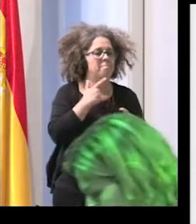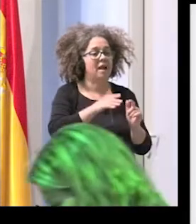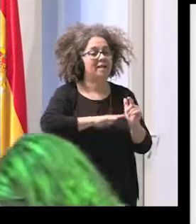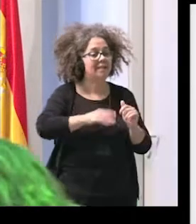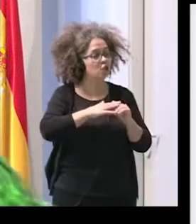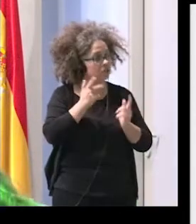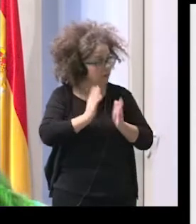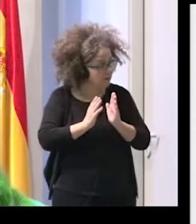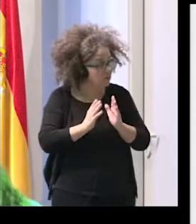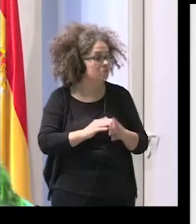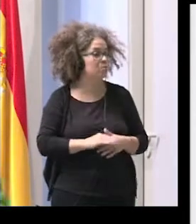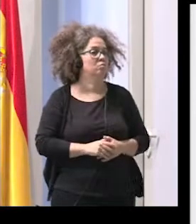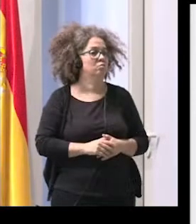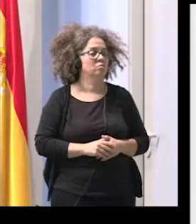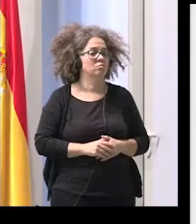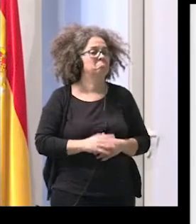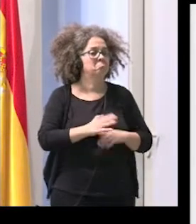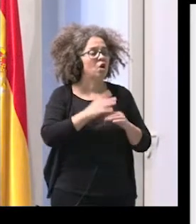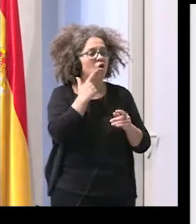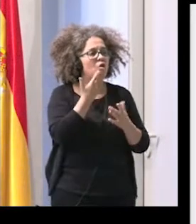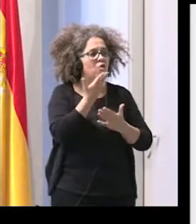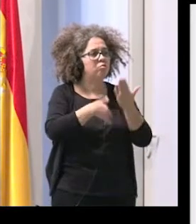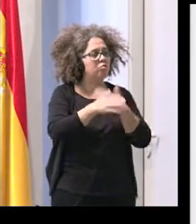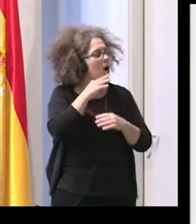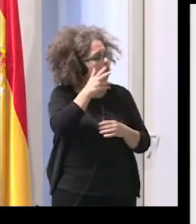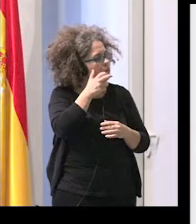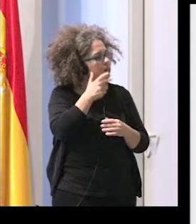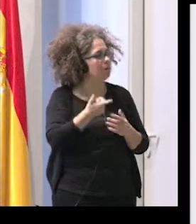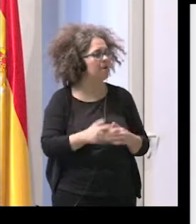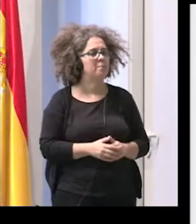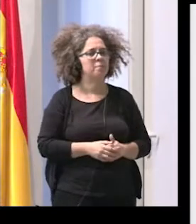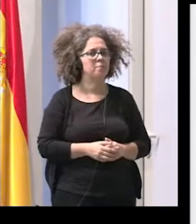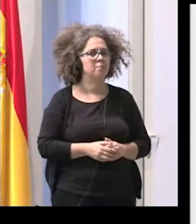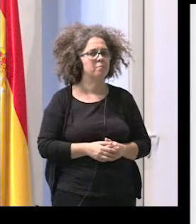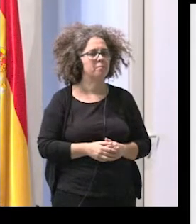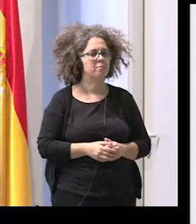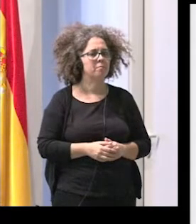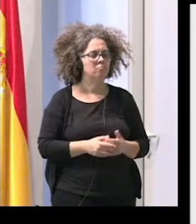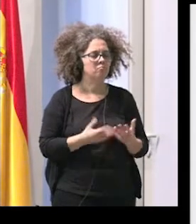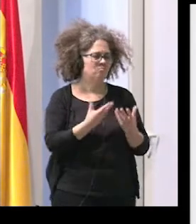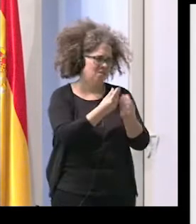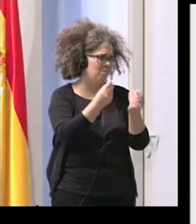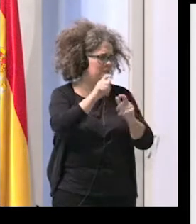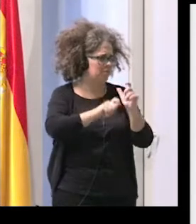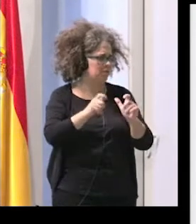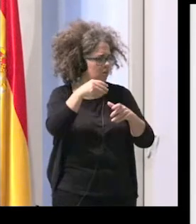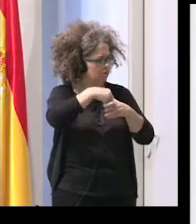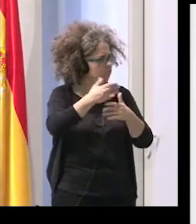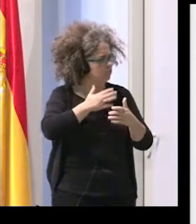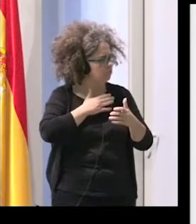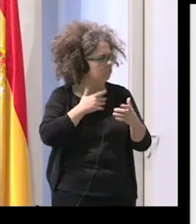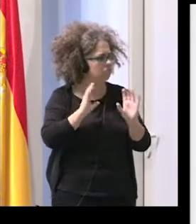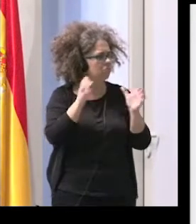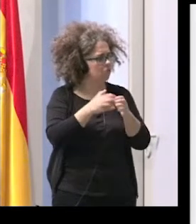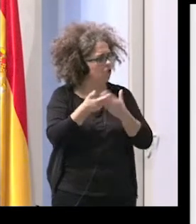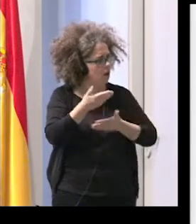a wonderful team made up of con clinical deficiencia people auditiva. Y and researchers, and we tenemos all work muchos together in the same hallway. Muchas personas, So you muchos can see colaboradores, the todos hallway trabajamos en